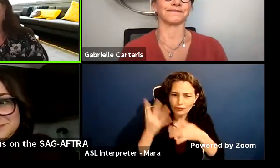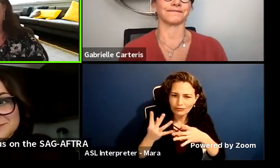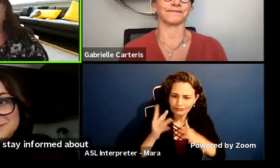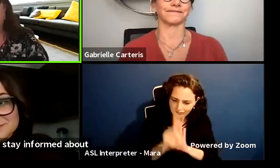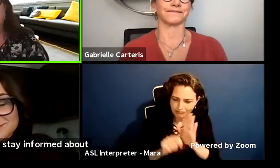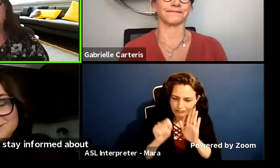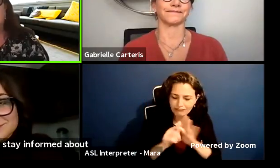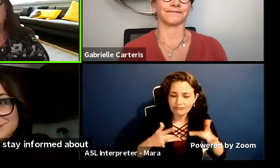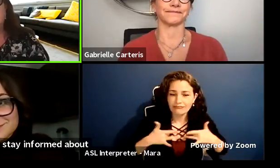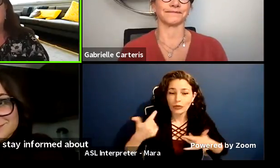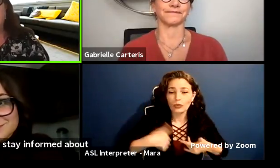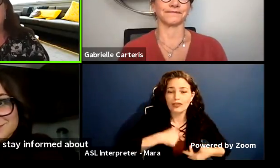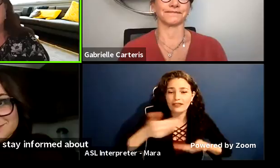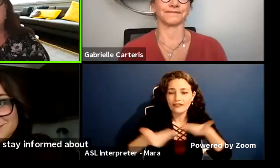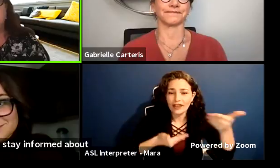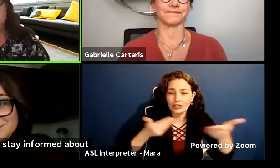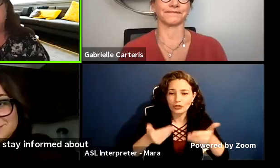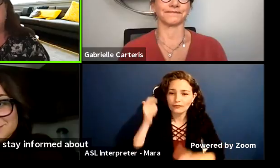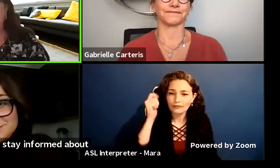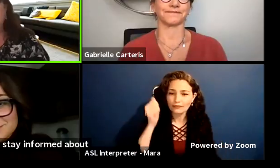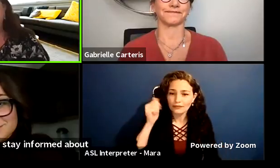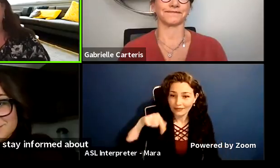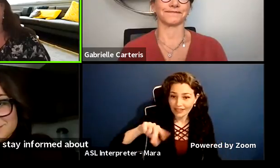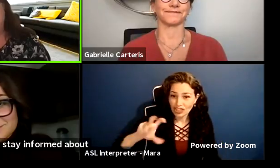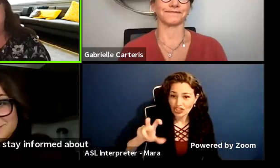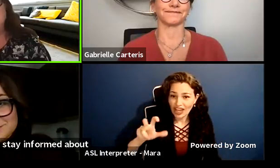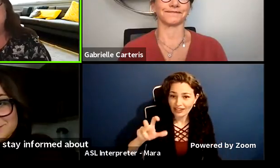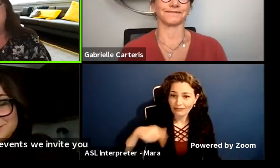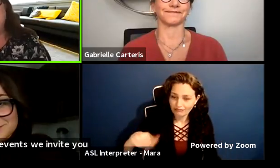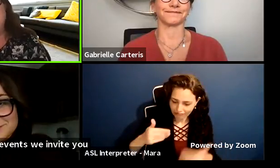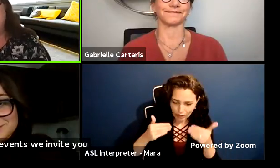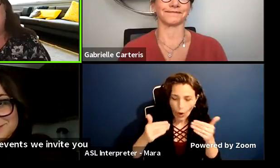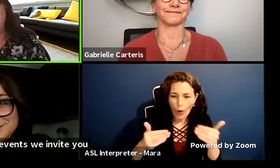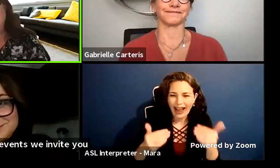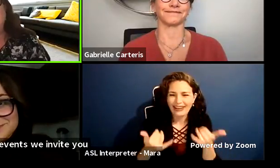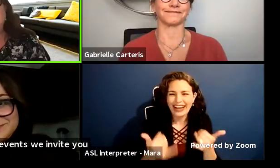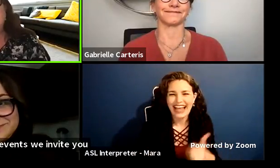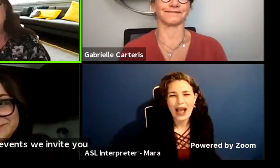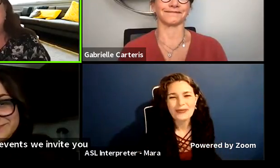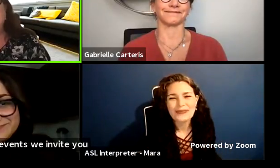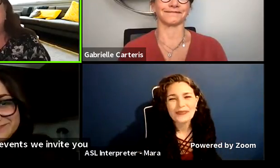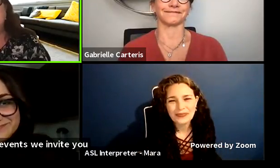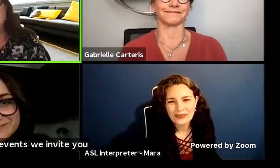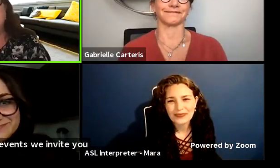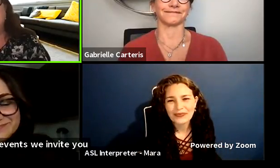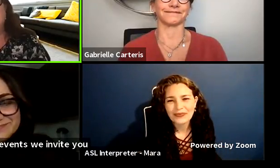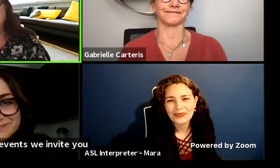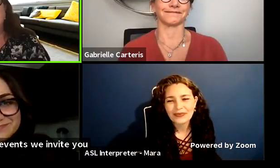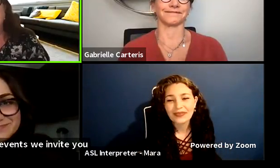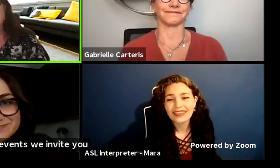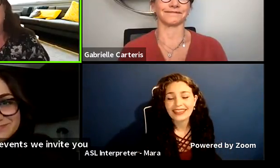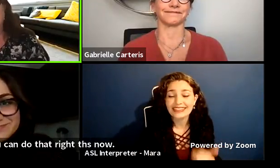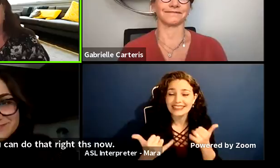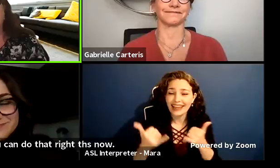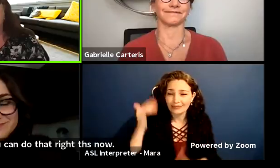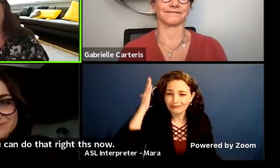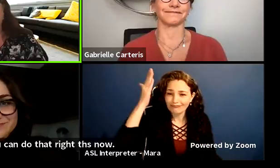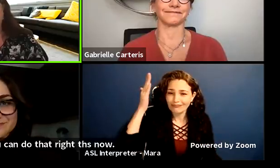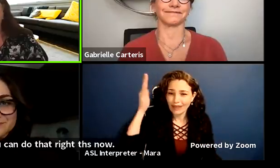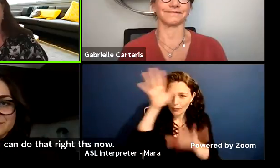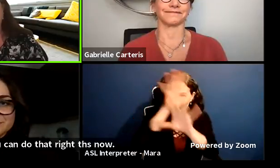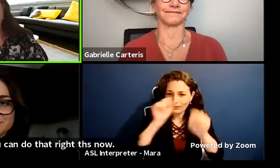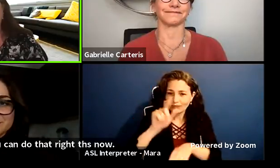events, we invite you to subscribe to this channel. You can go ahead and do that right now. Today, we present the President's Task Force